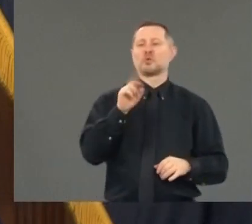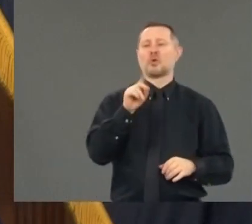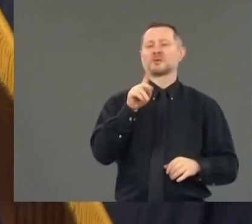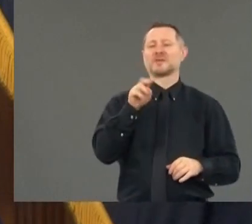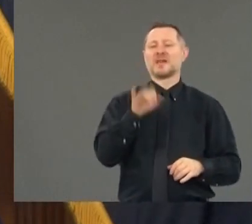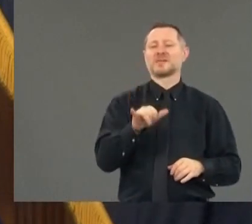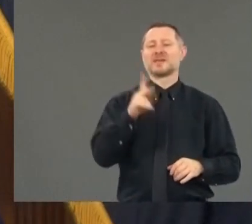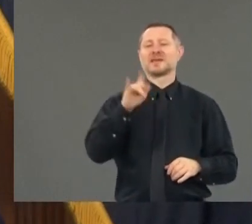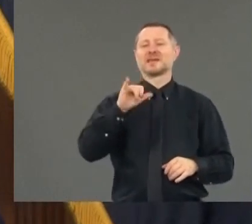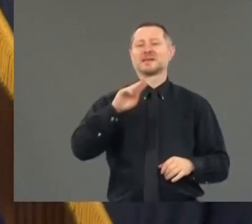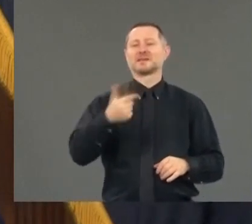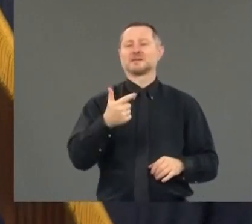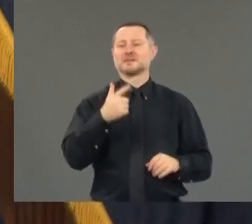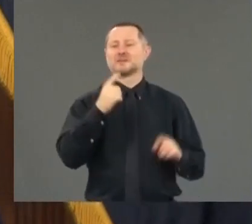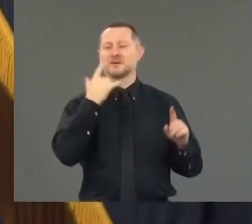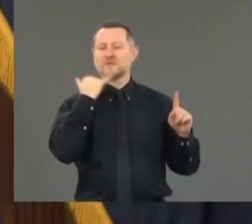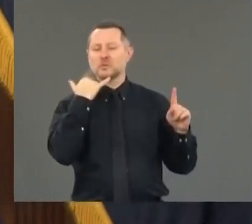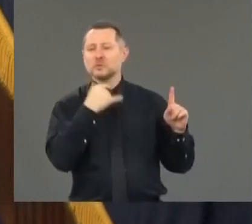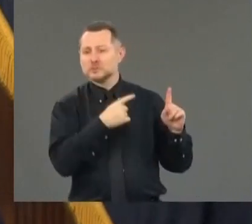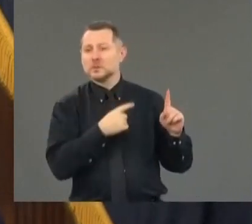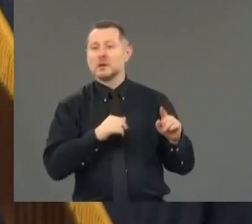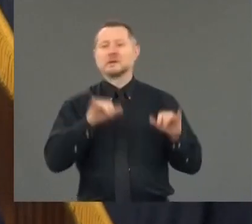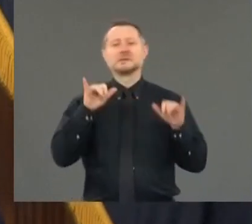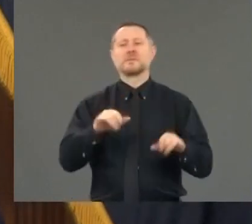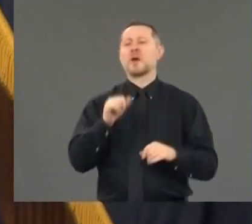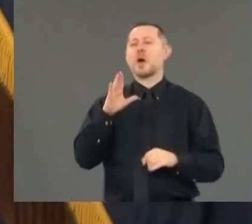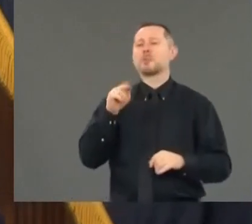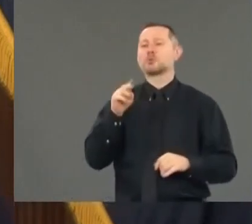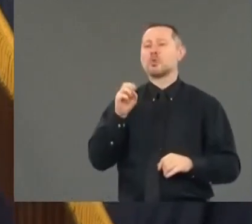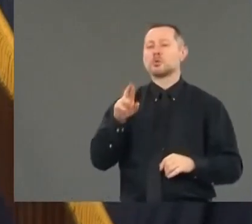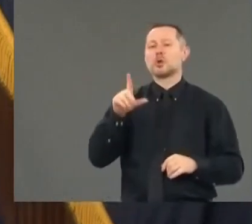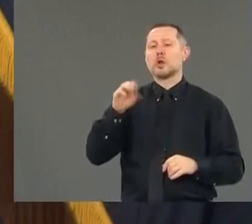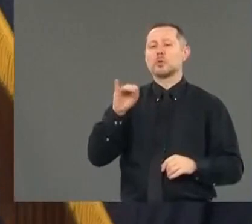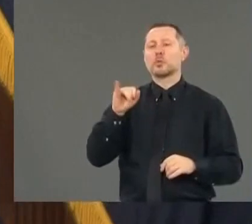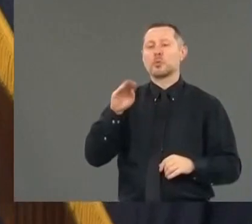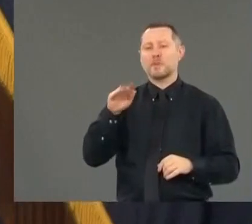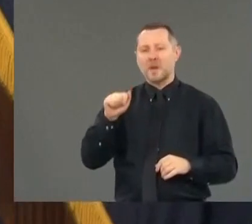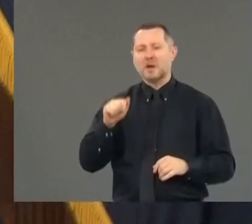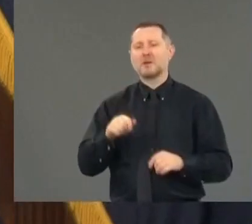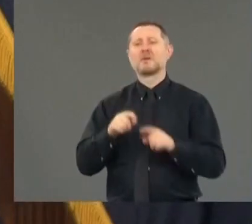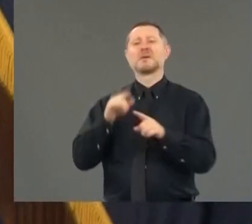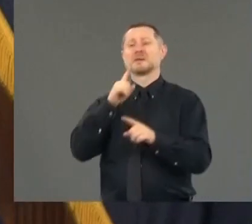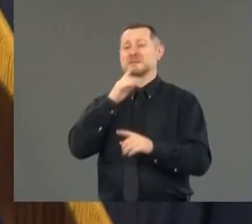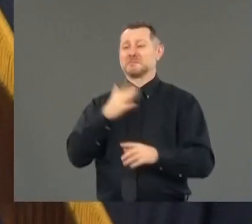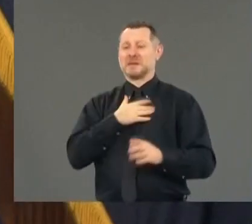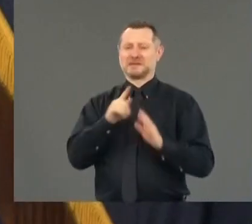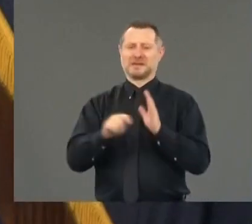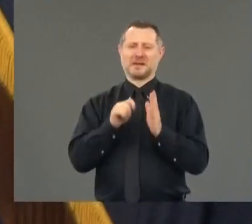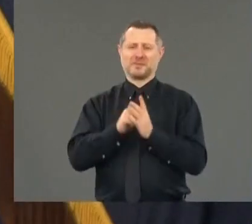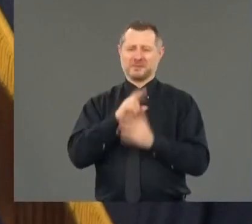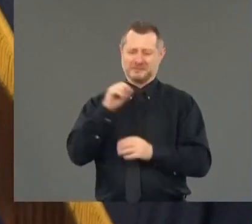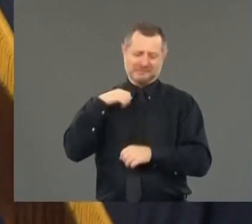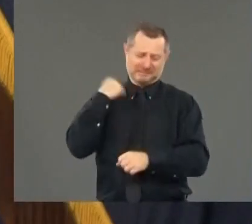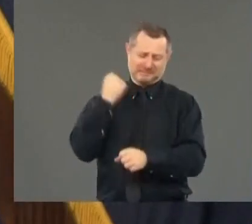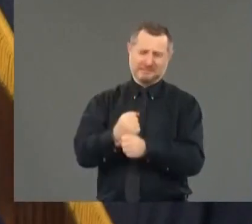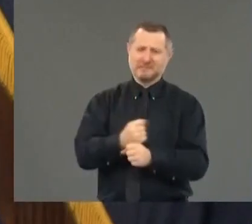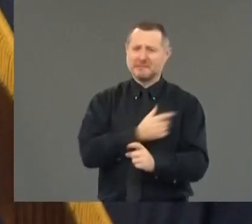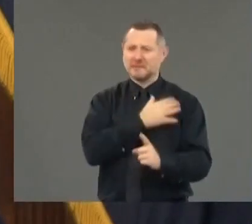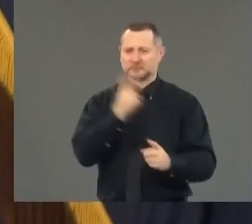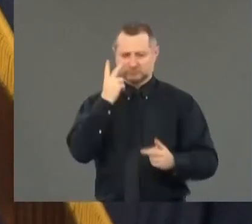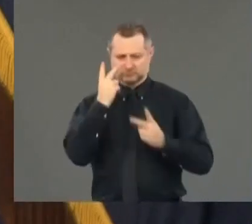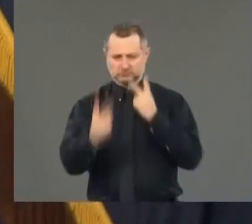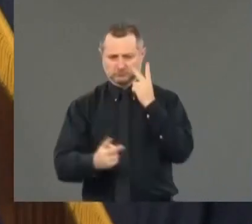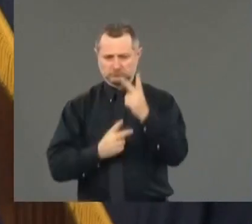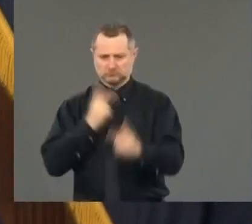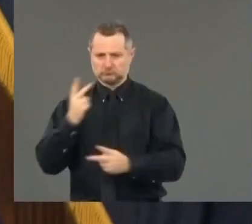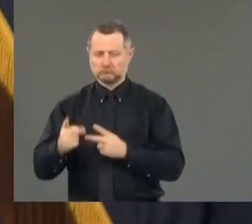Louima, than all these cases, 30 years in my lifetime, 30 years of the same